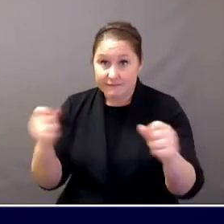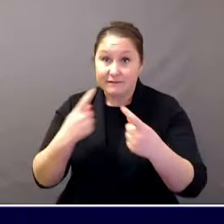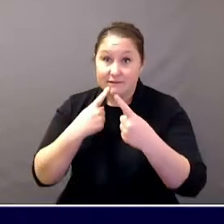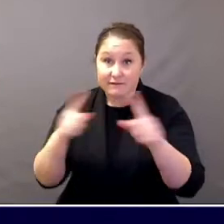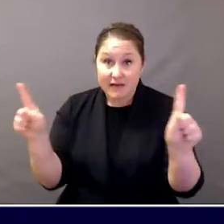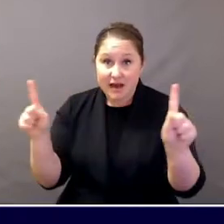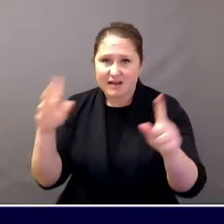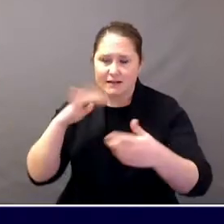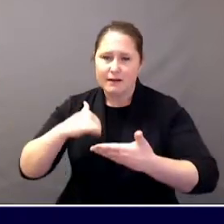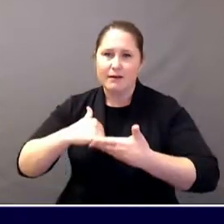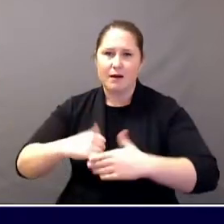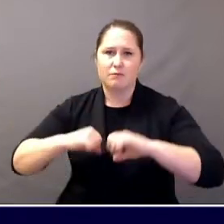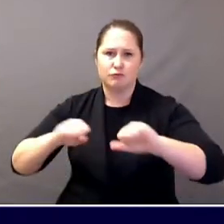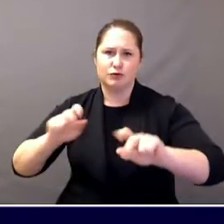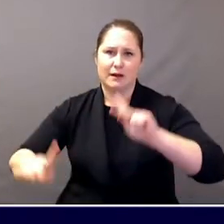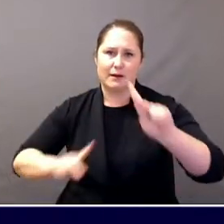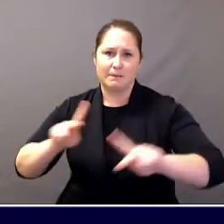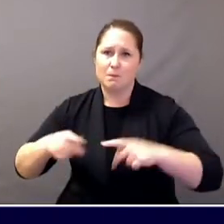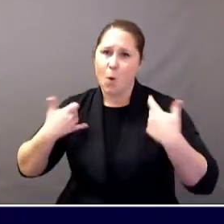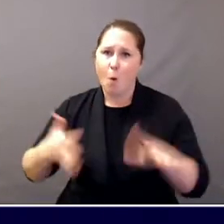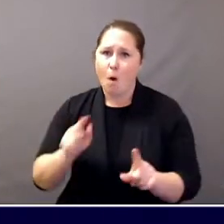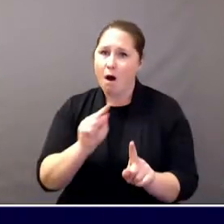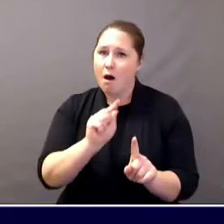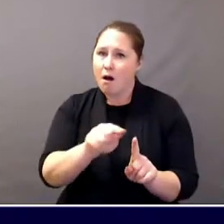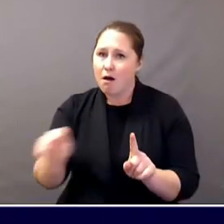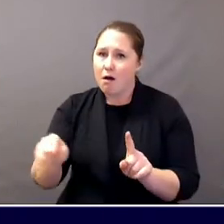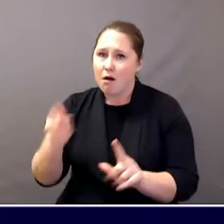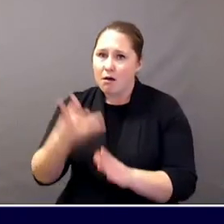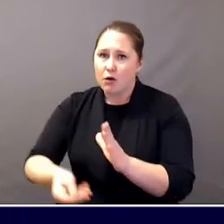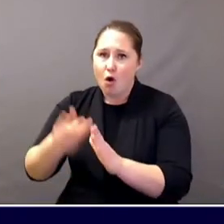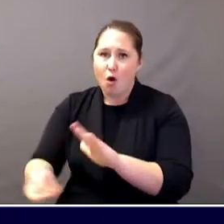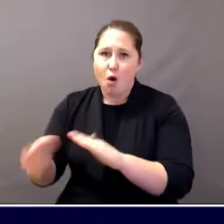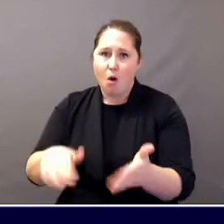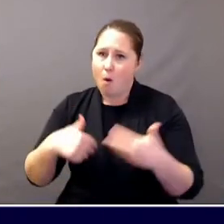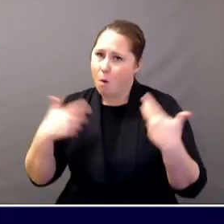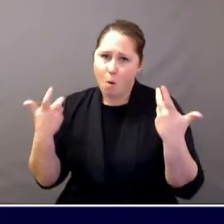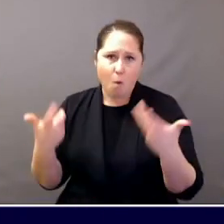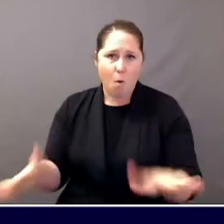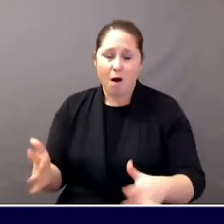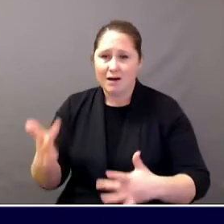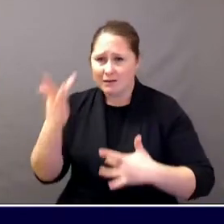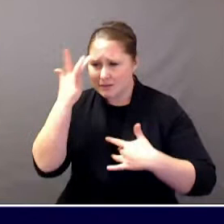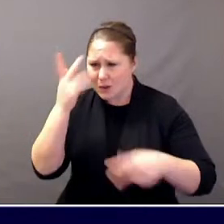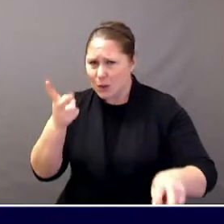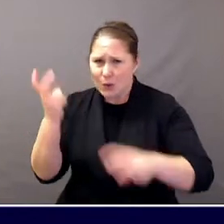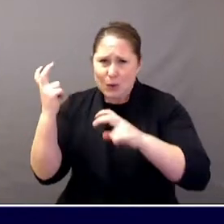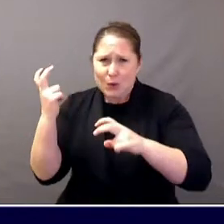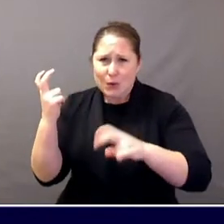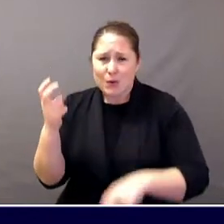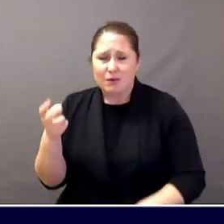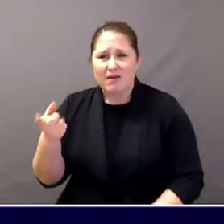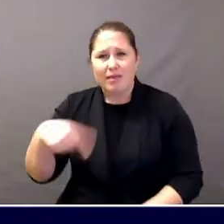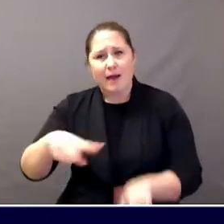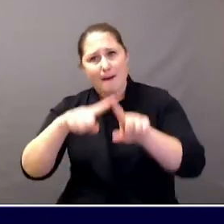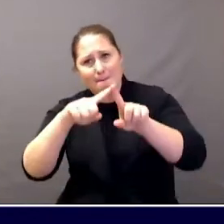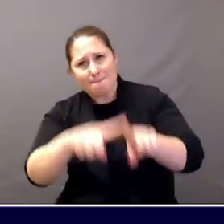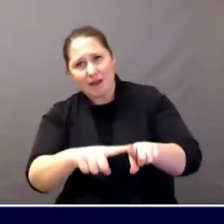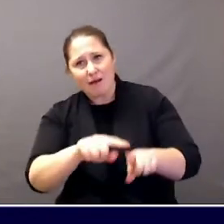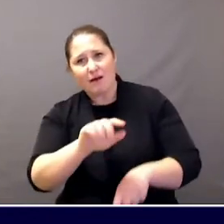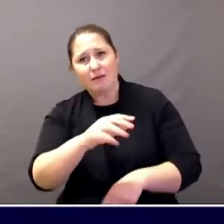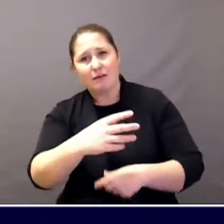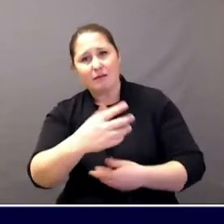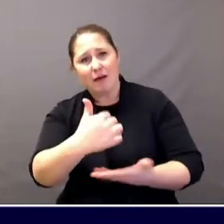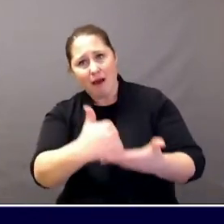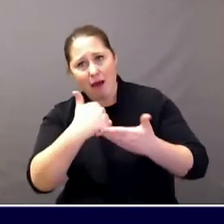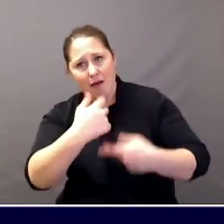sickened or dying from this virus. The same people who rely on you every day for their own care. If you have